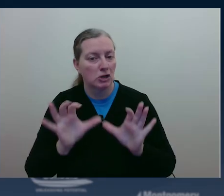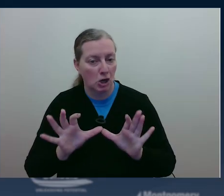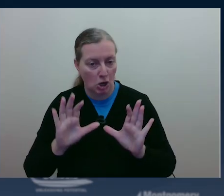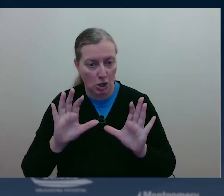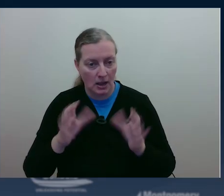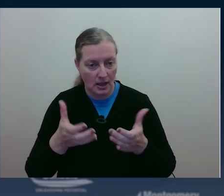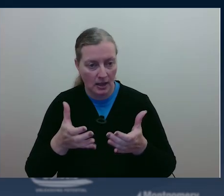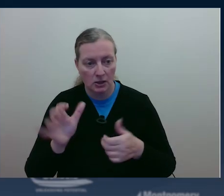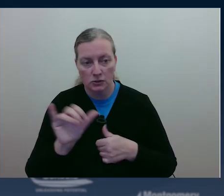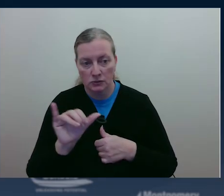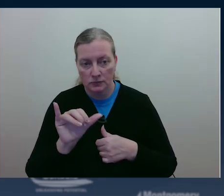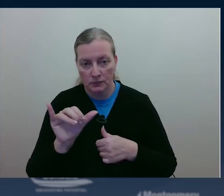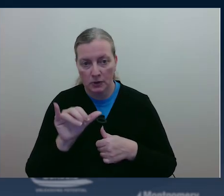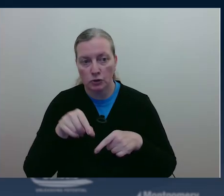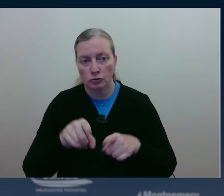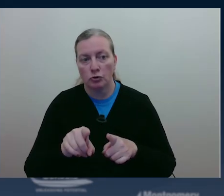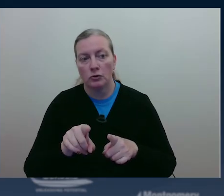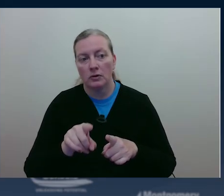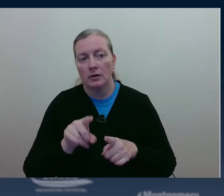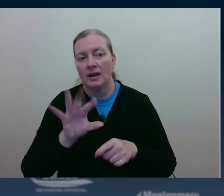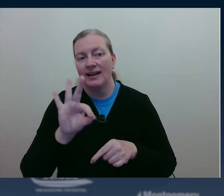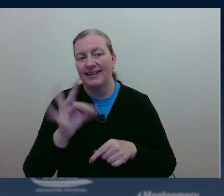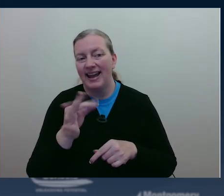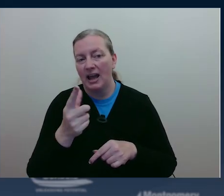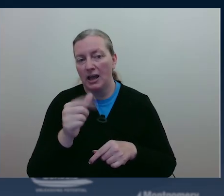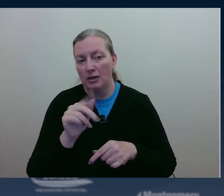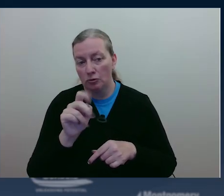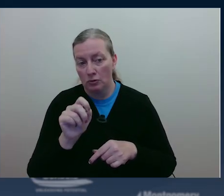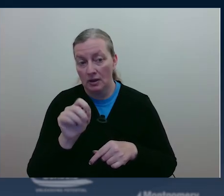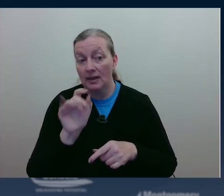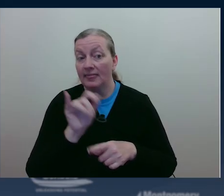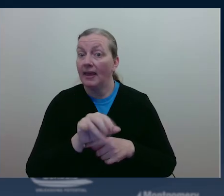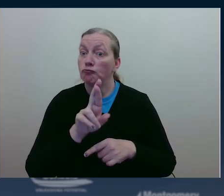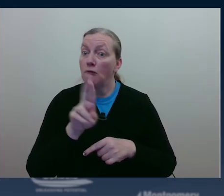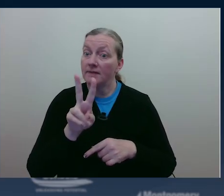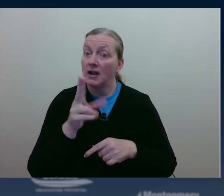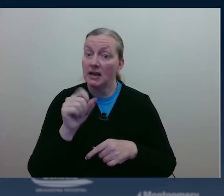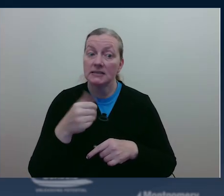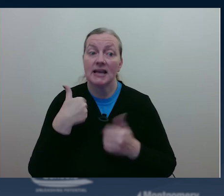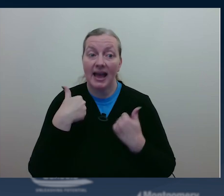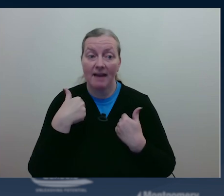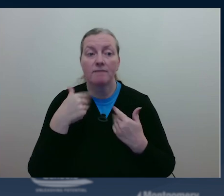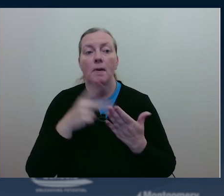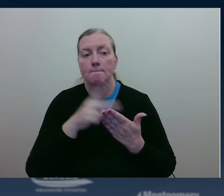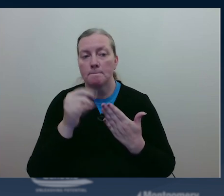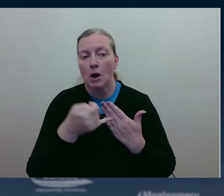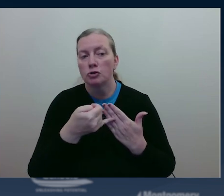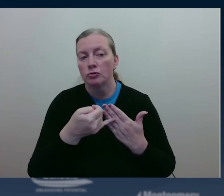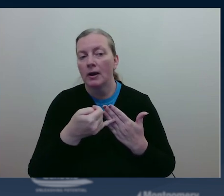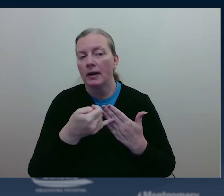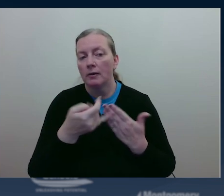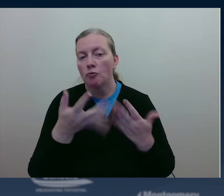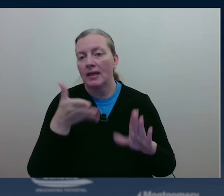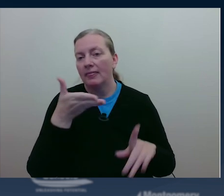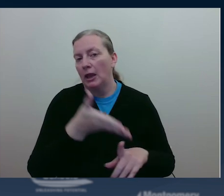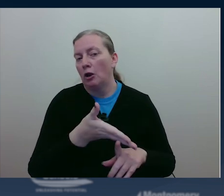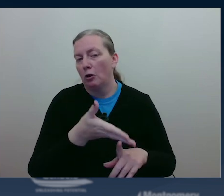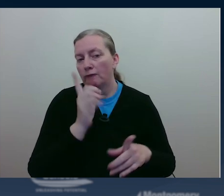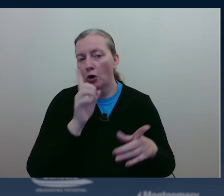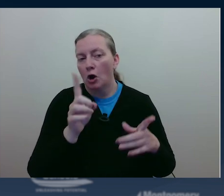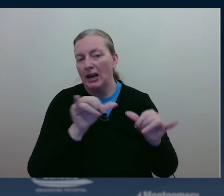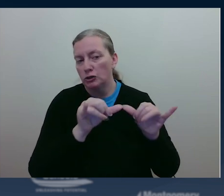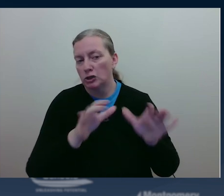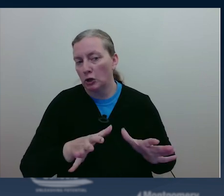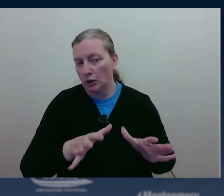year. Again, the school does have a Project Lead the Way engineering program. This engineering course, we